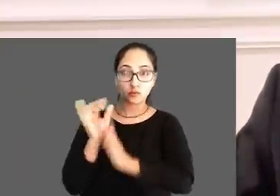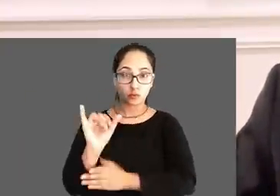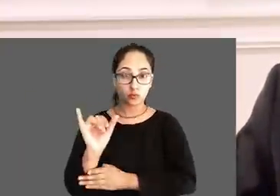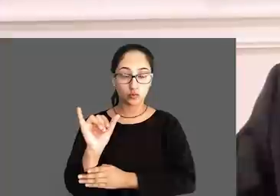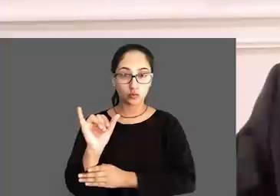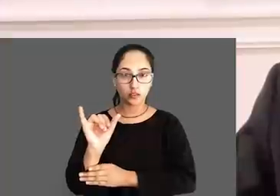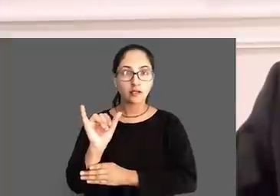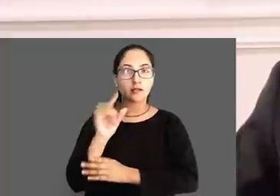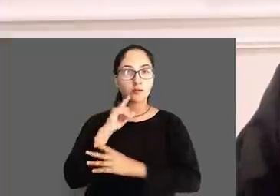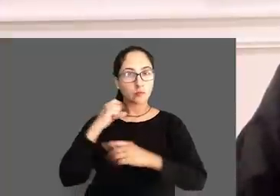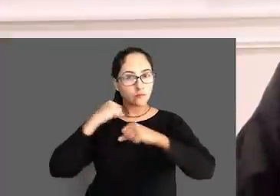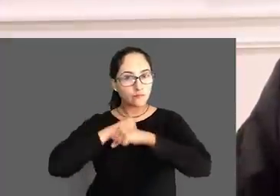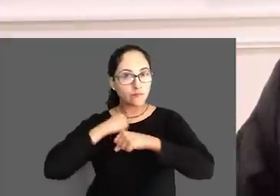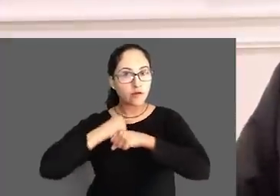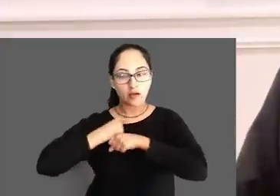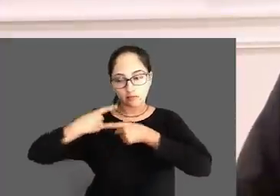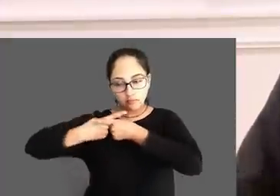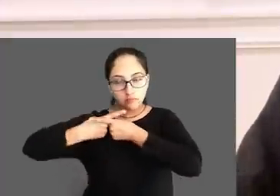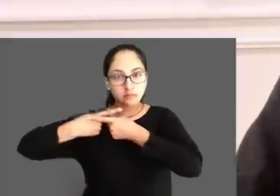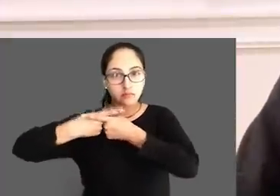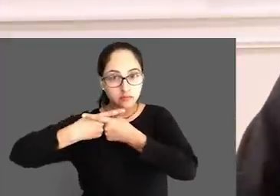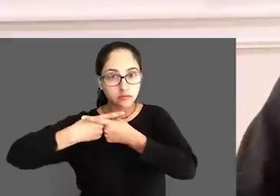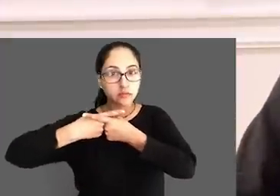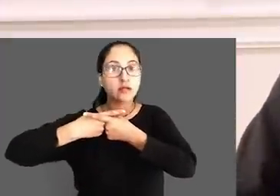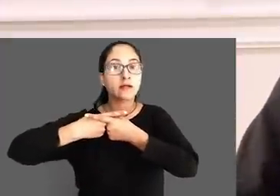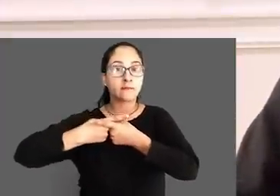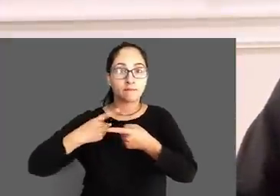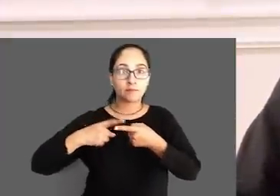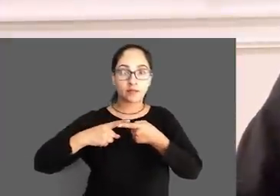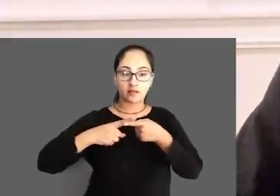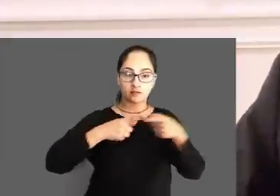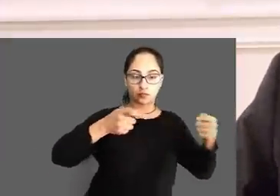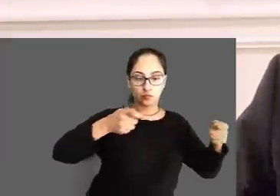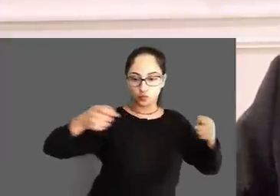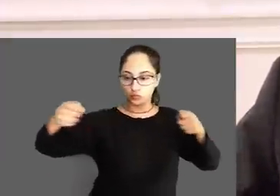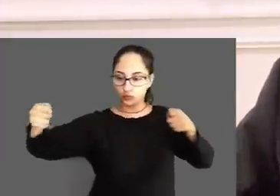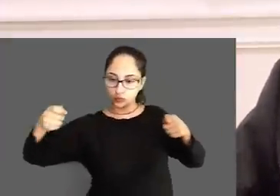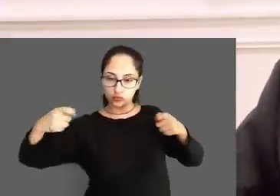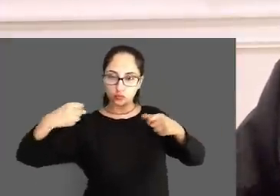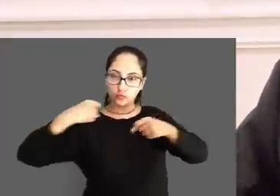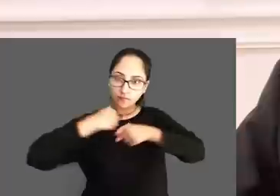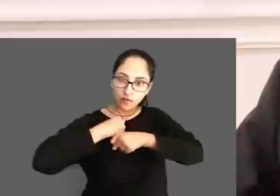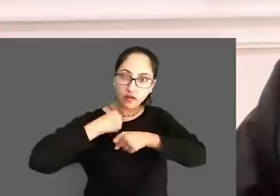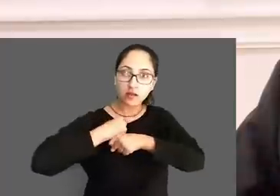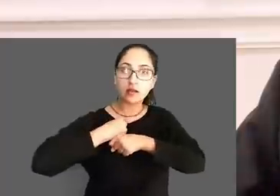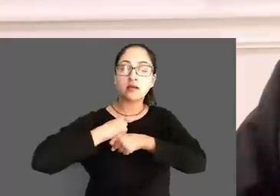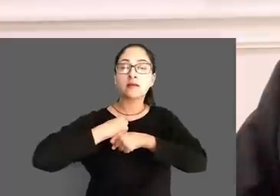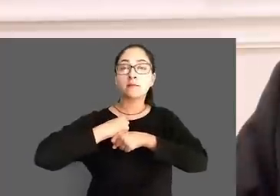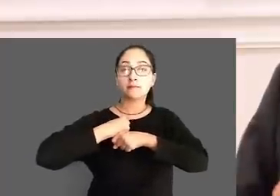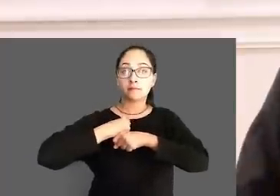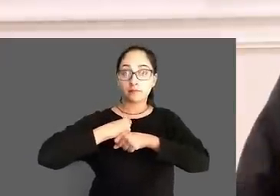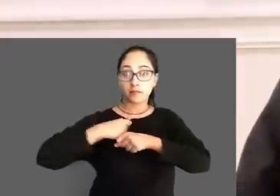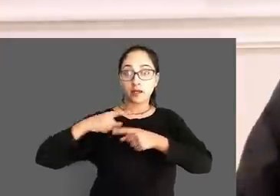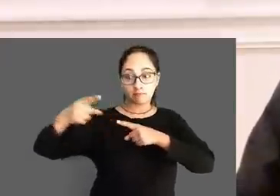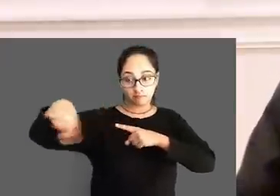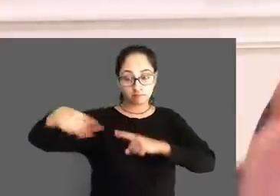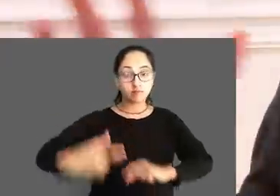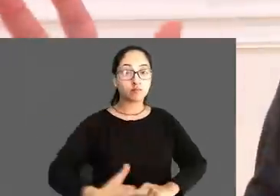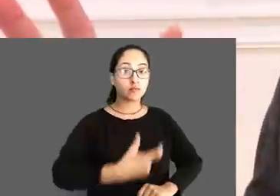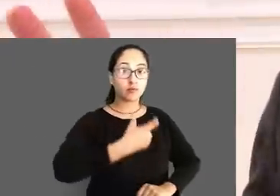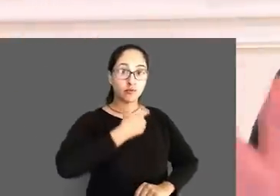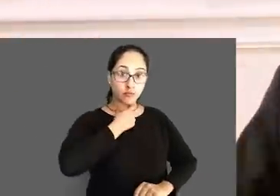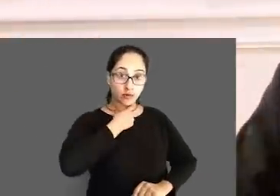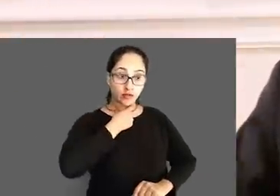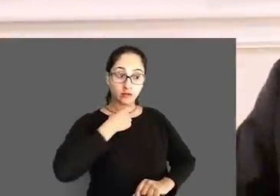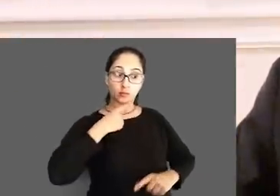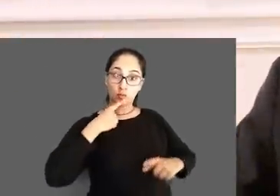overlooked. And if you step back and if you look at the Alamut period in context of our